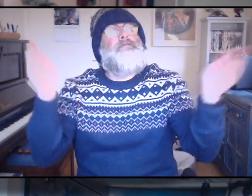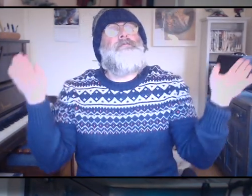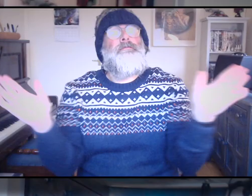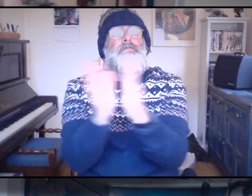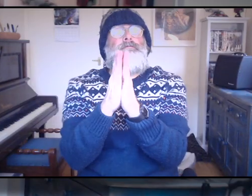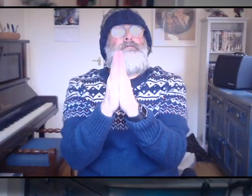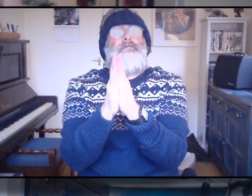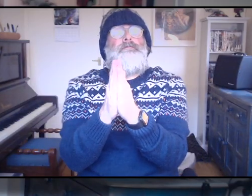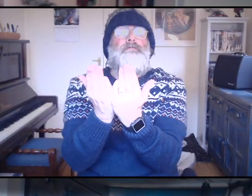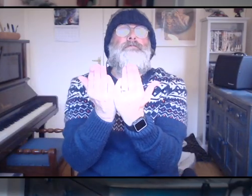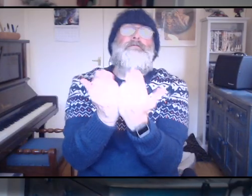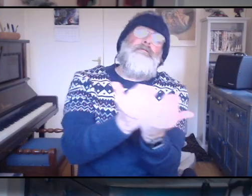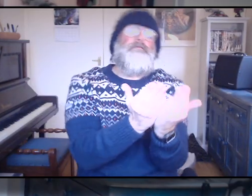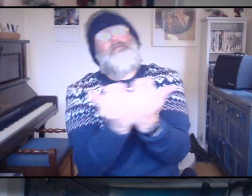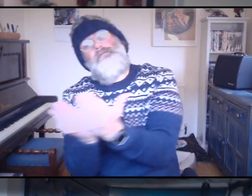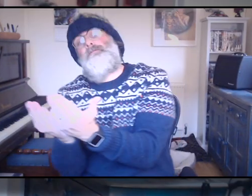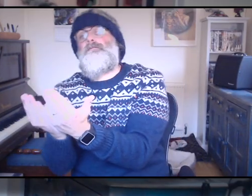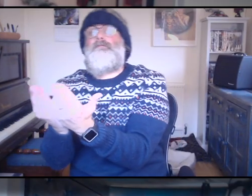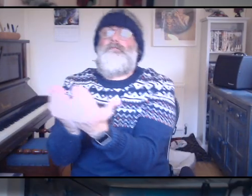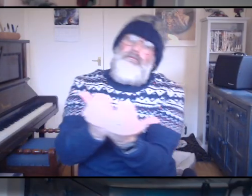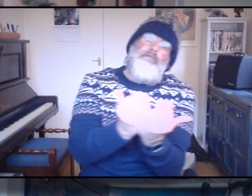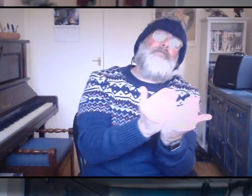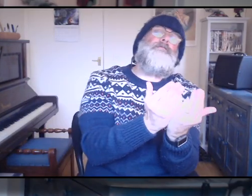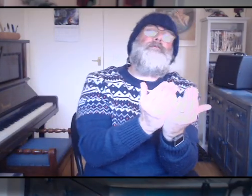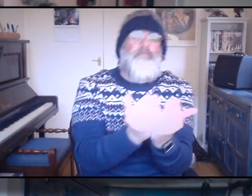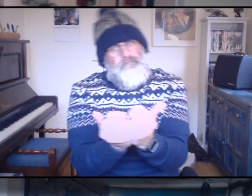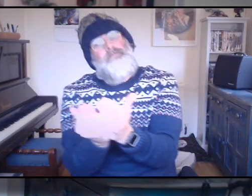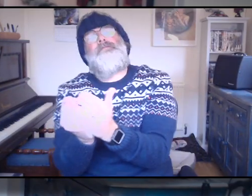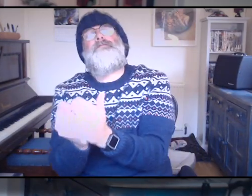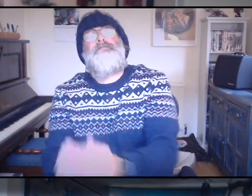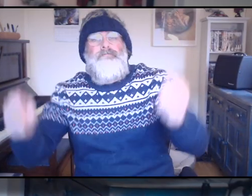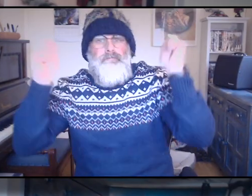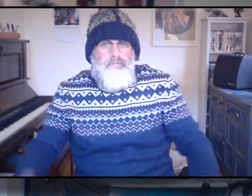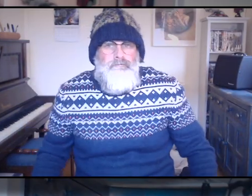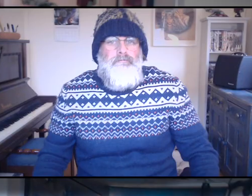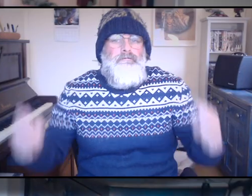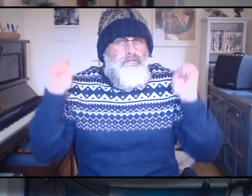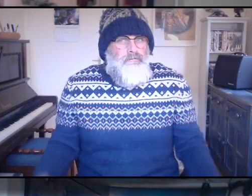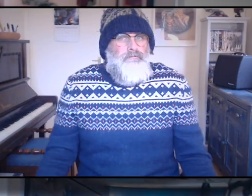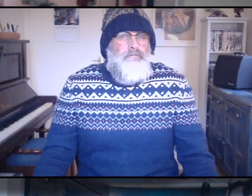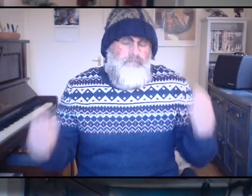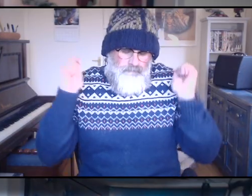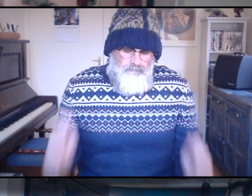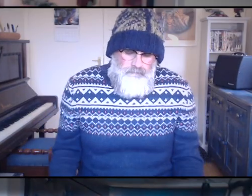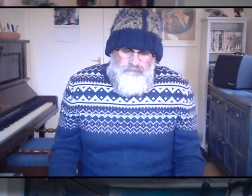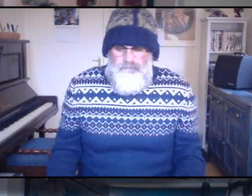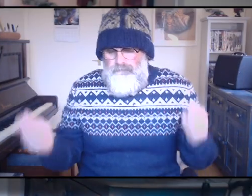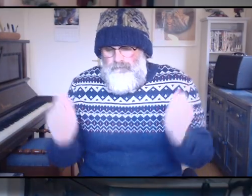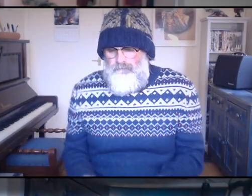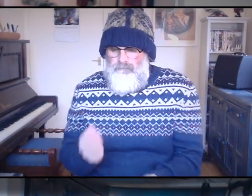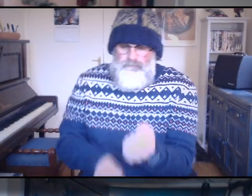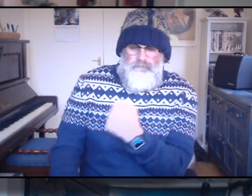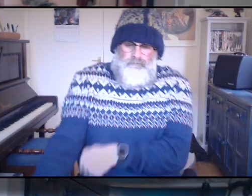jingle bells. And carols will be sung, sung, sung, sung, sung. Christmas bells will be rung, rung, rung, rung,